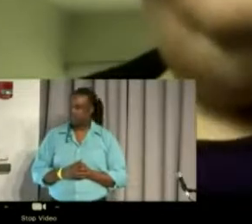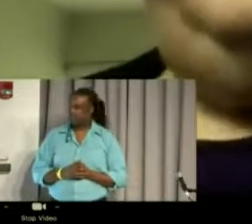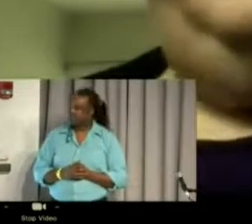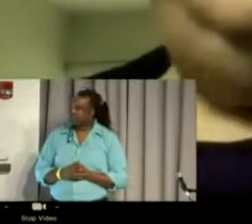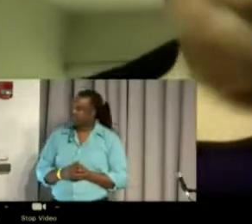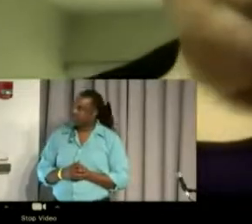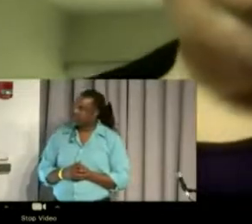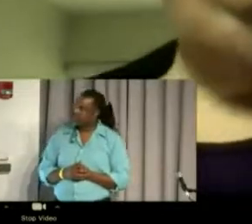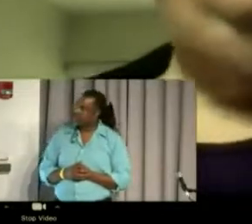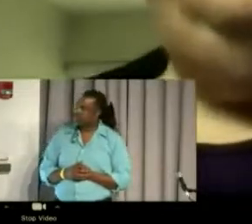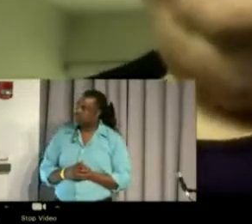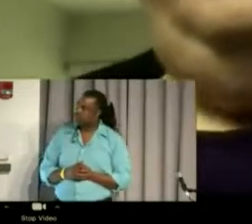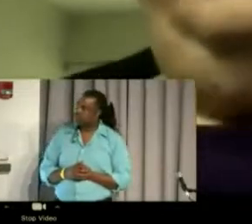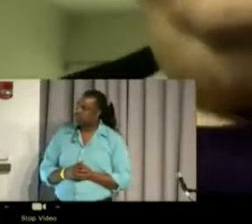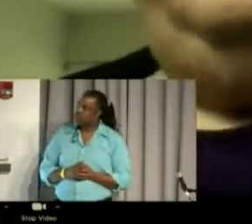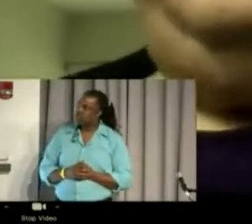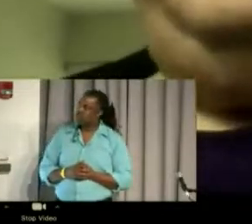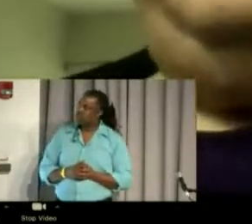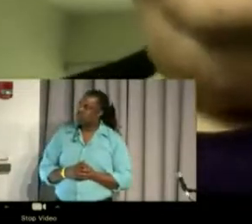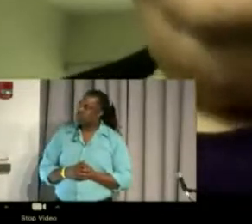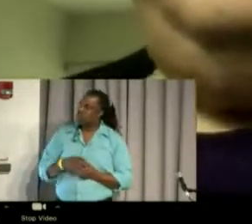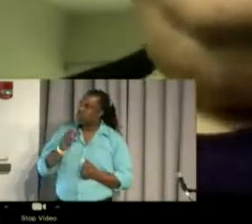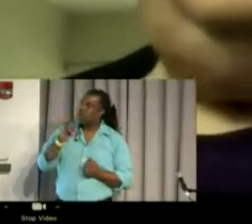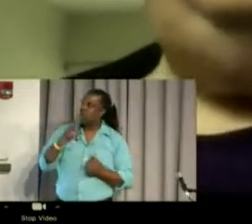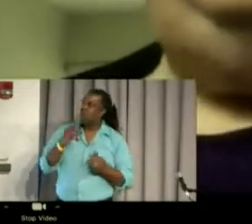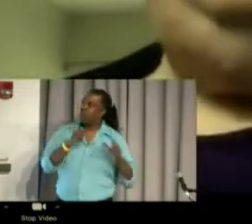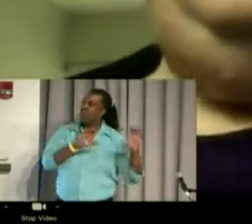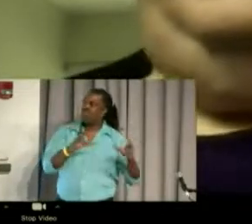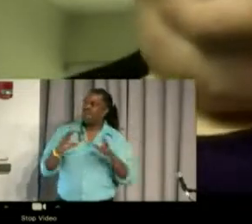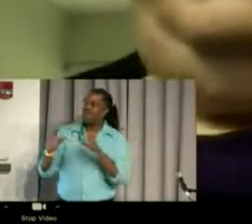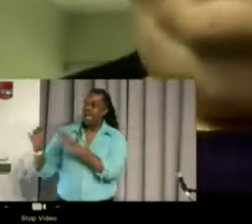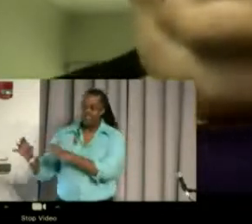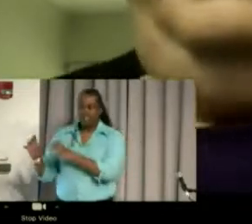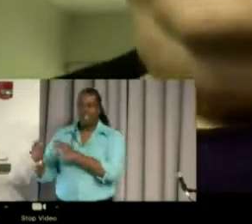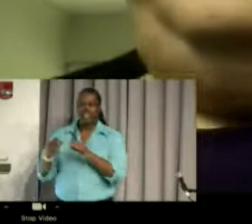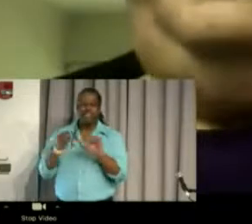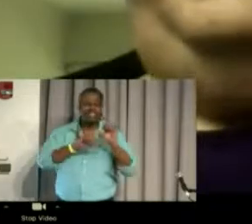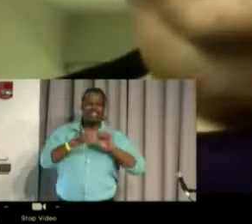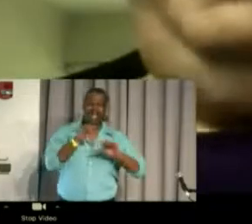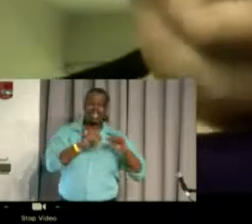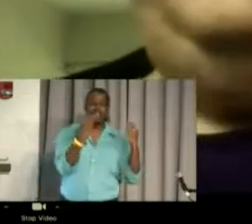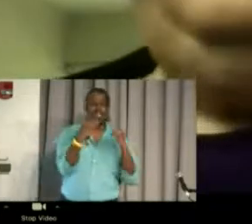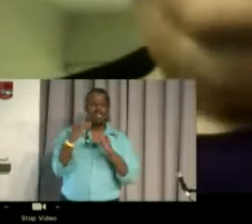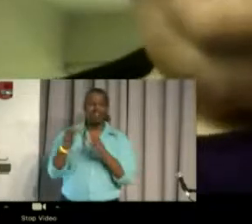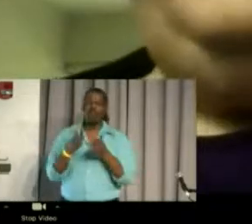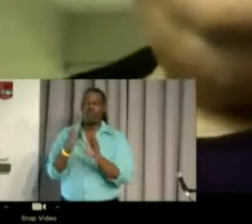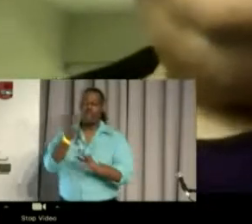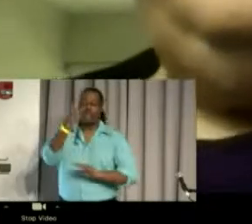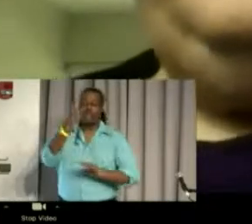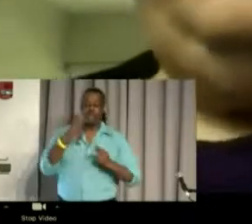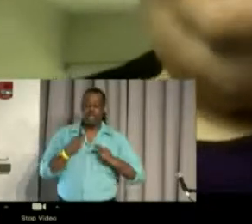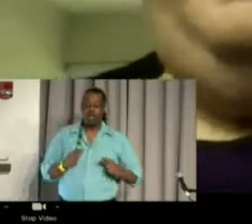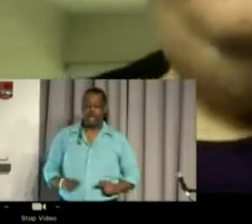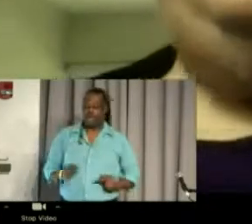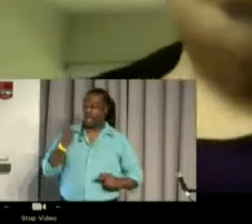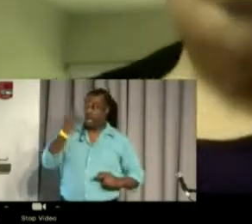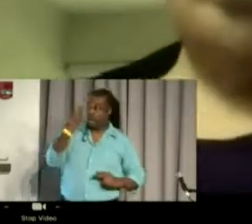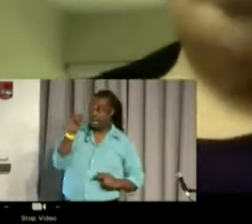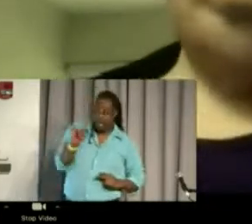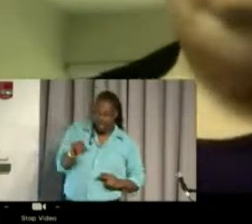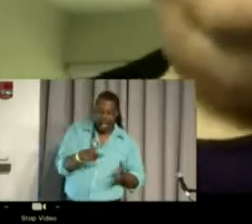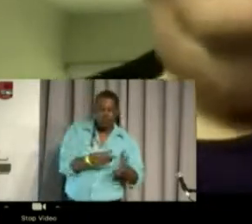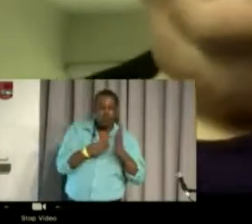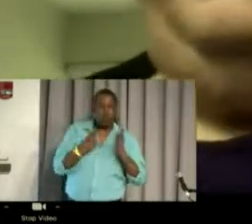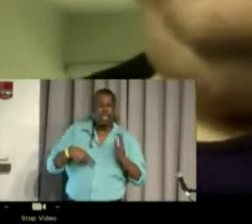portraits, counting, and classification are limited means of understanding humanity. Understanding humanity requires us to look around